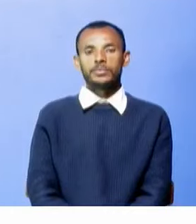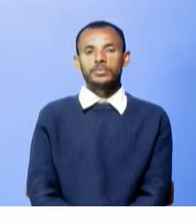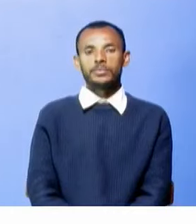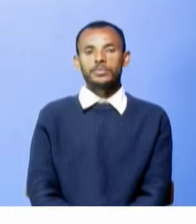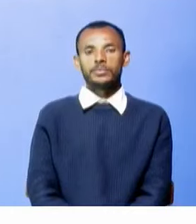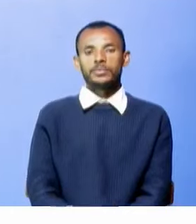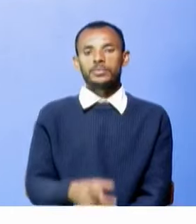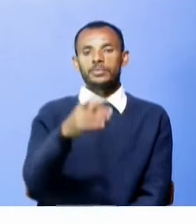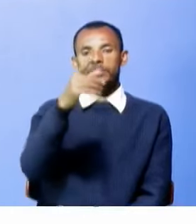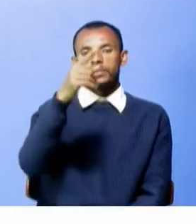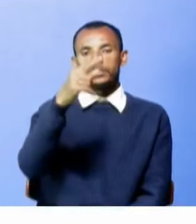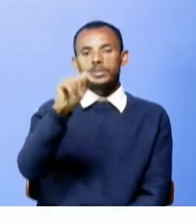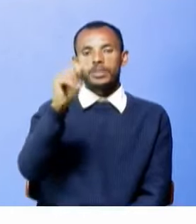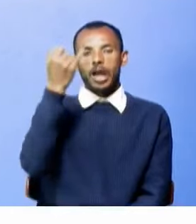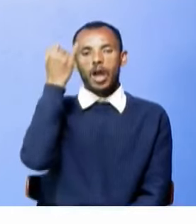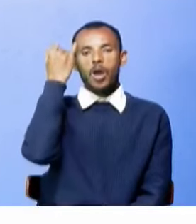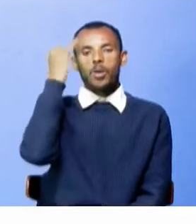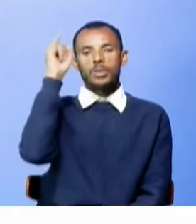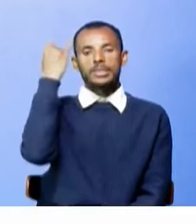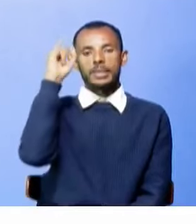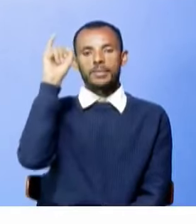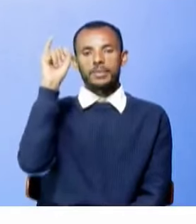The concept